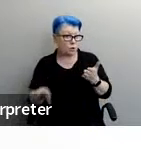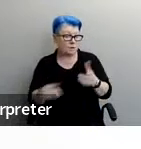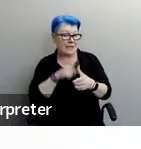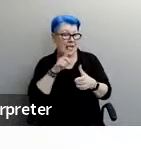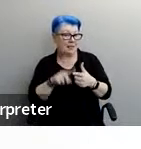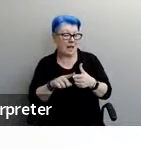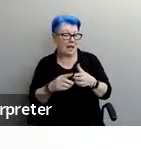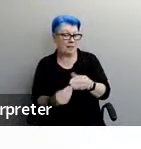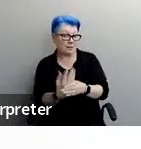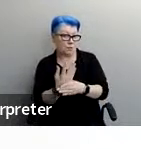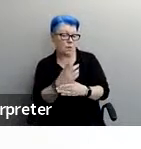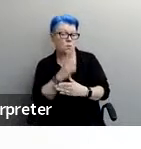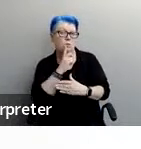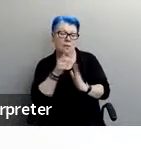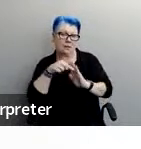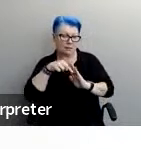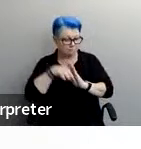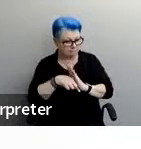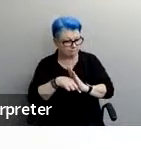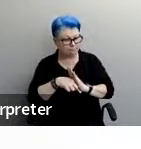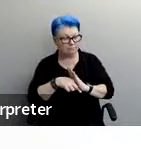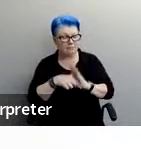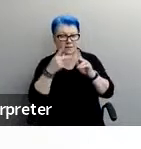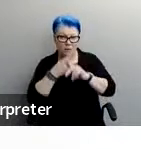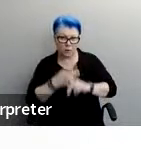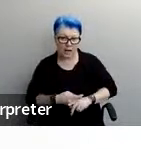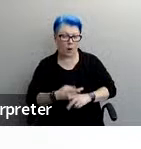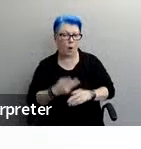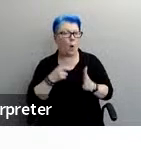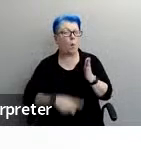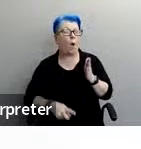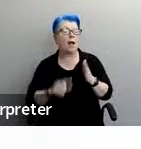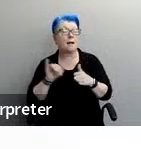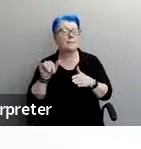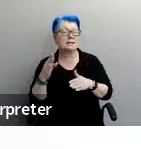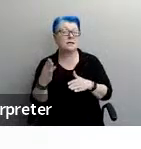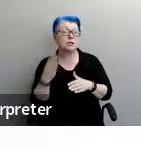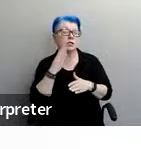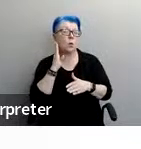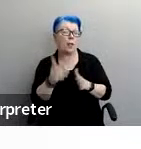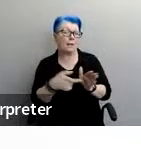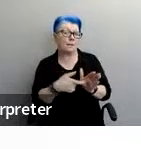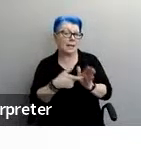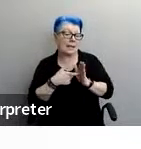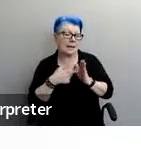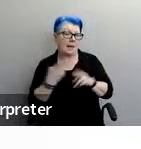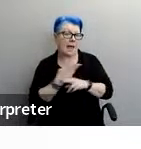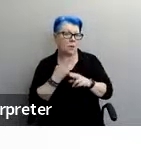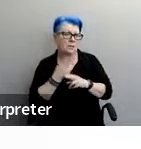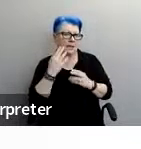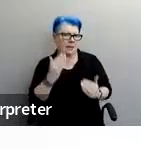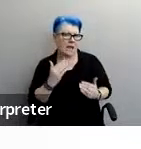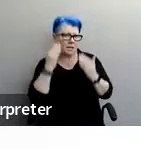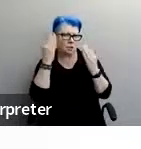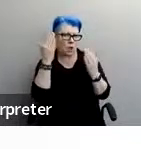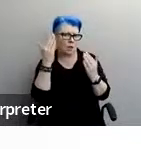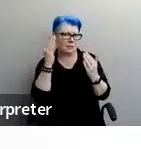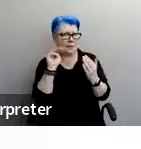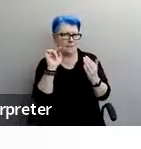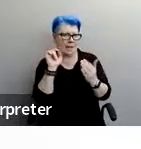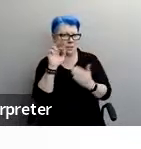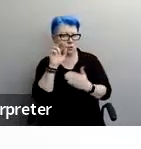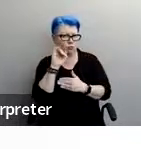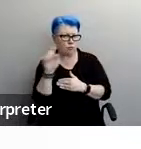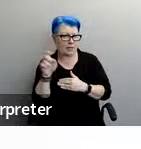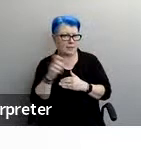diving into what positions are going to be needed by using the adult matrix. That is a tool that we're going to use to really hone in